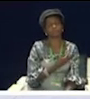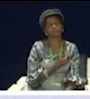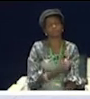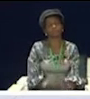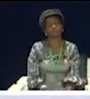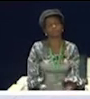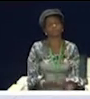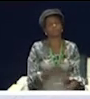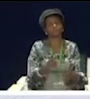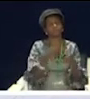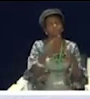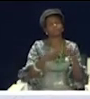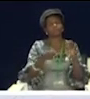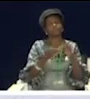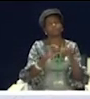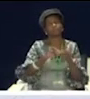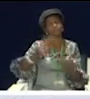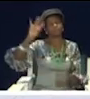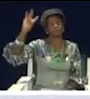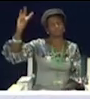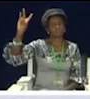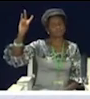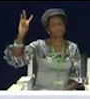And then number seven